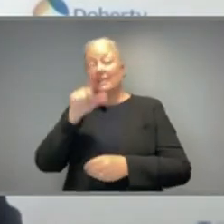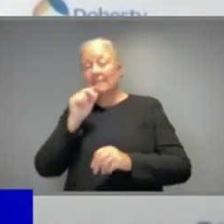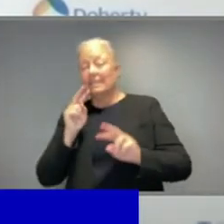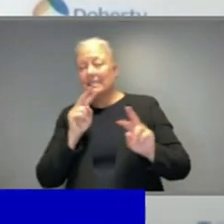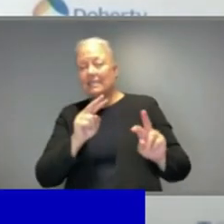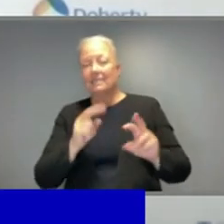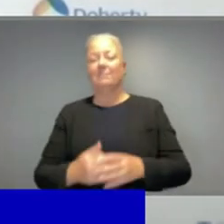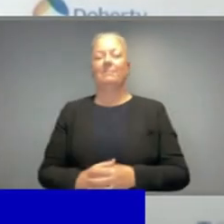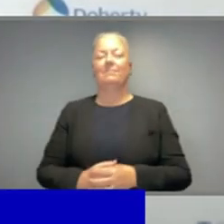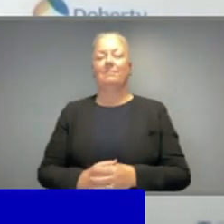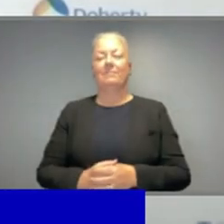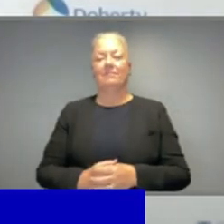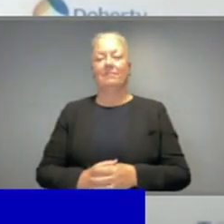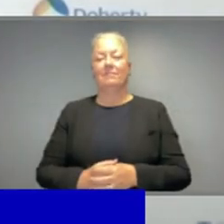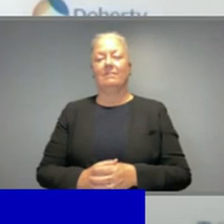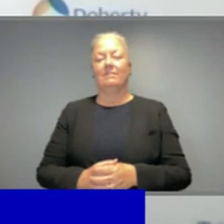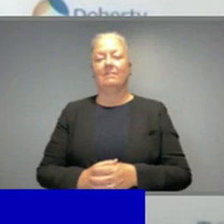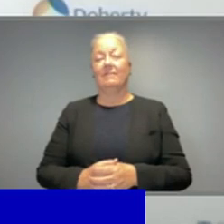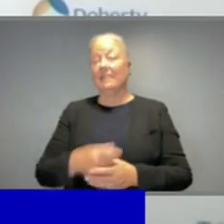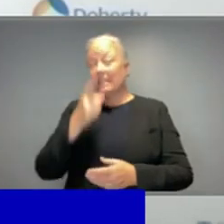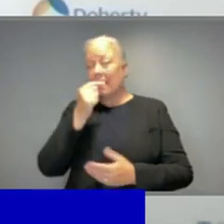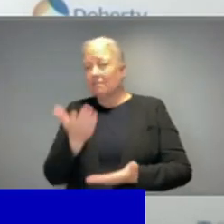here. I just have the volume up a bit in the room, if we could please?